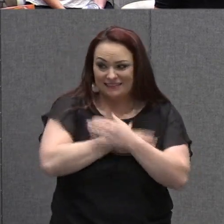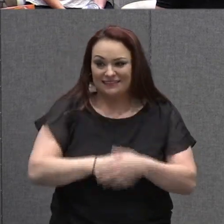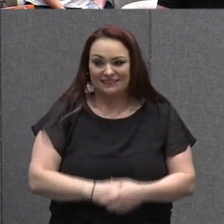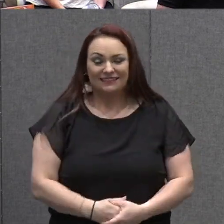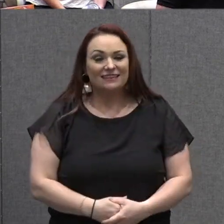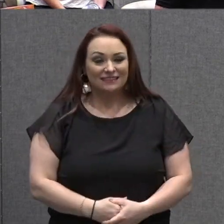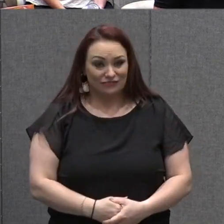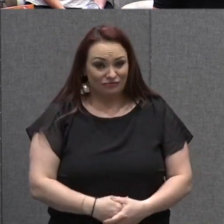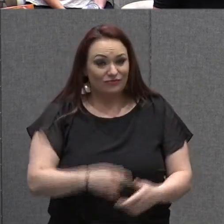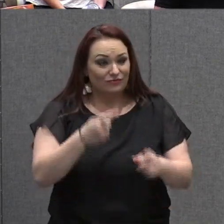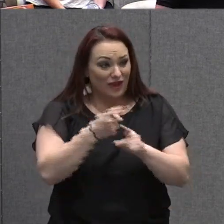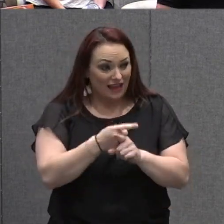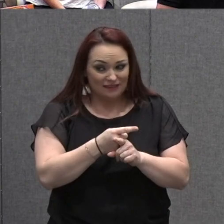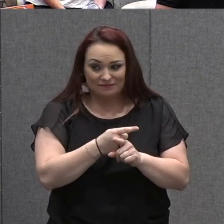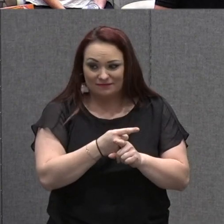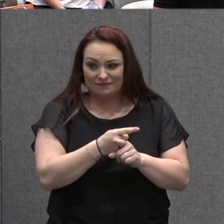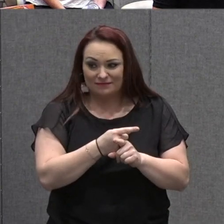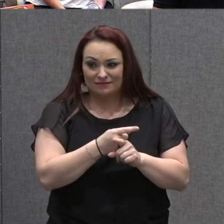Right?